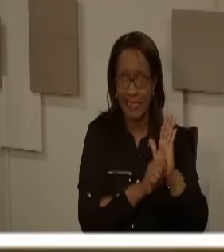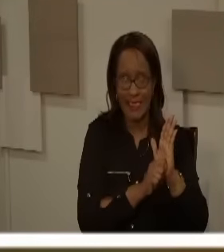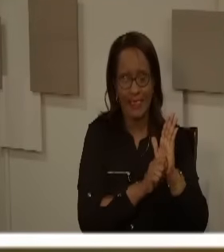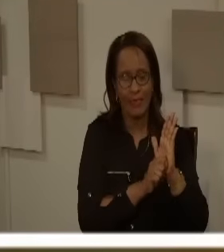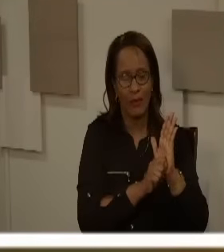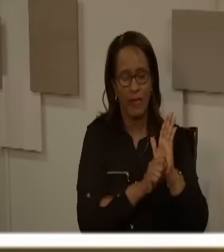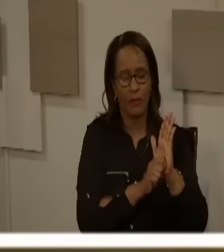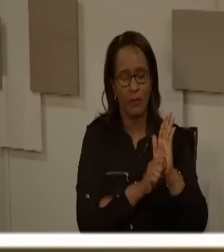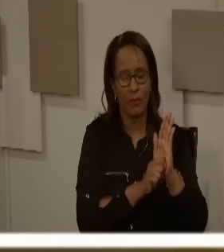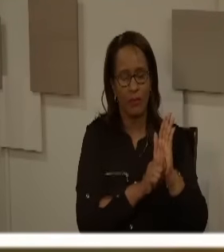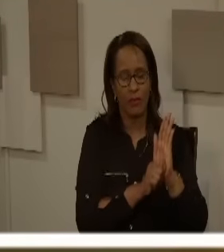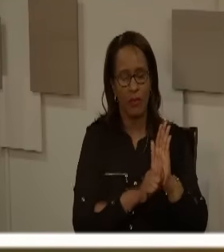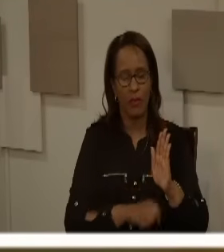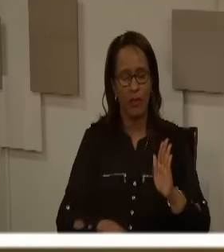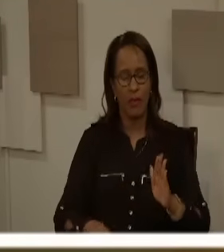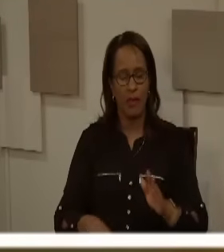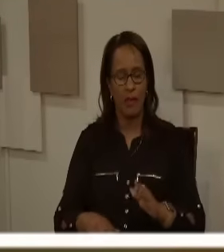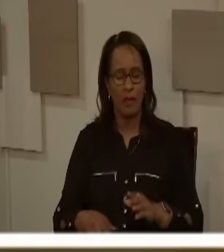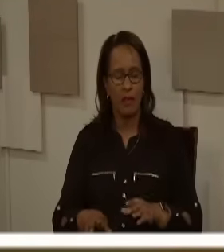healed.